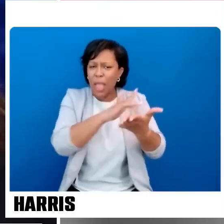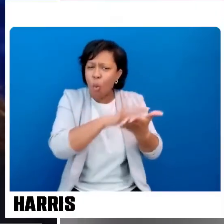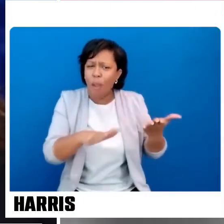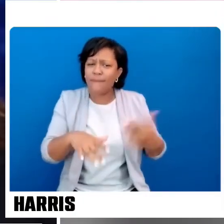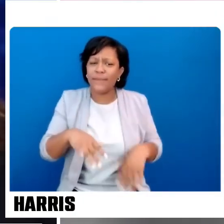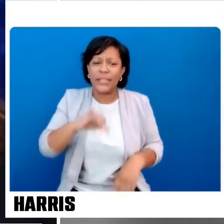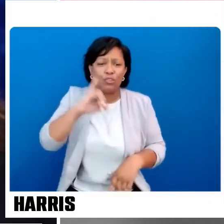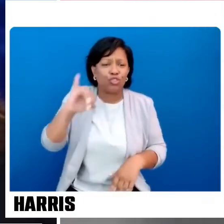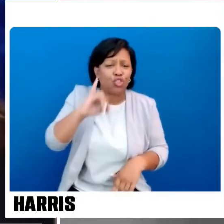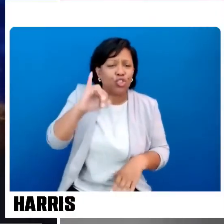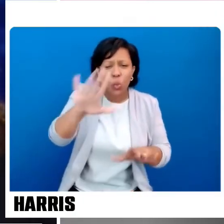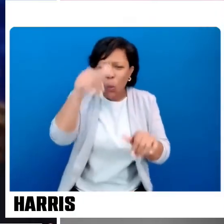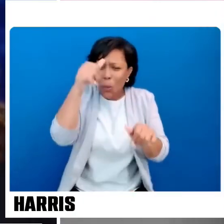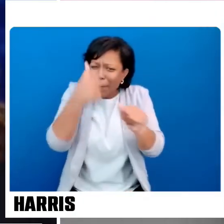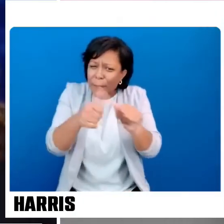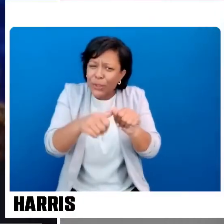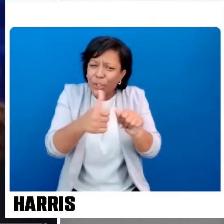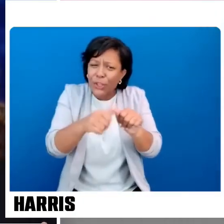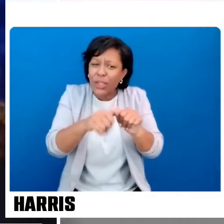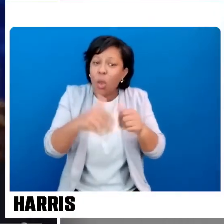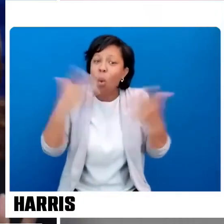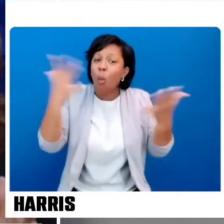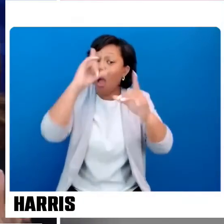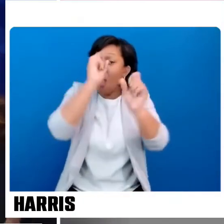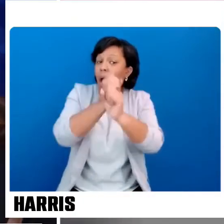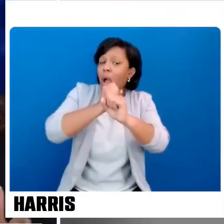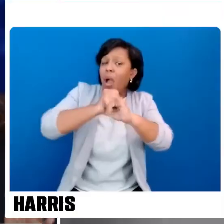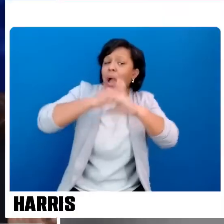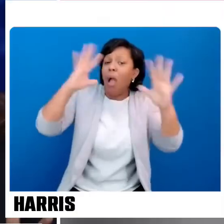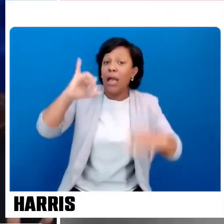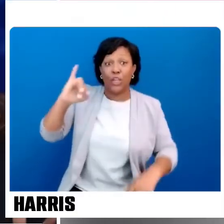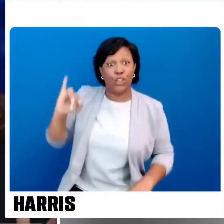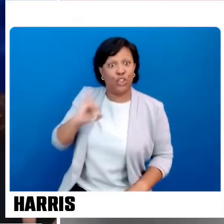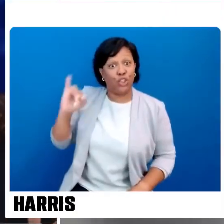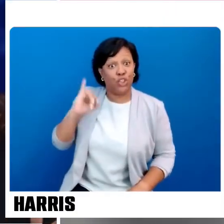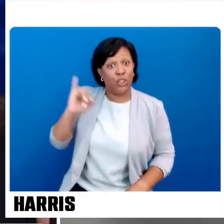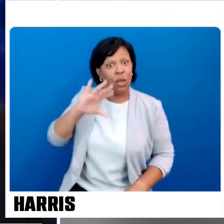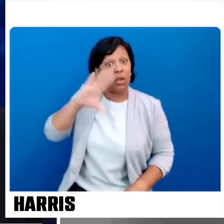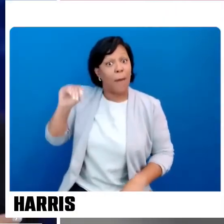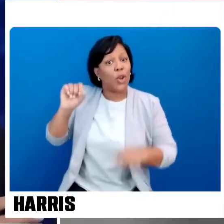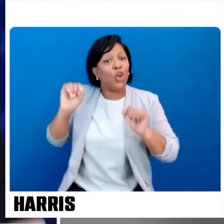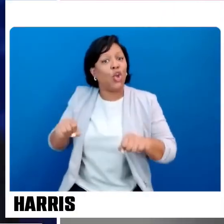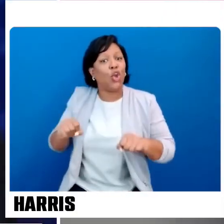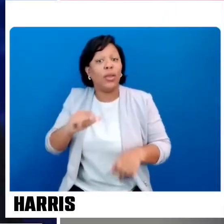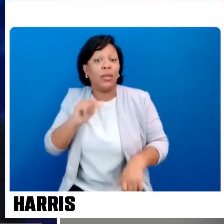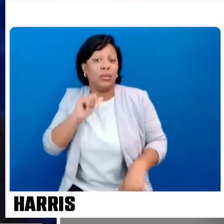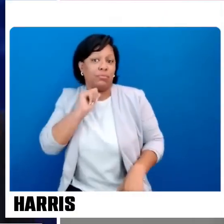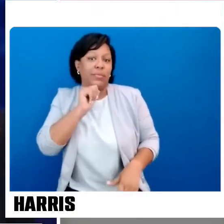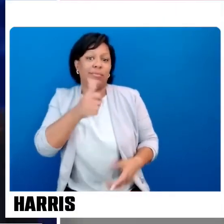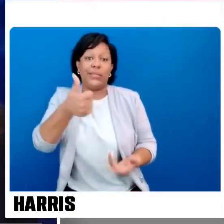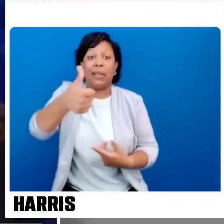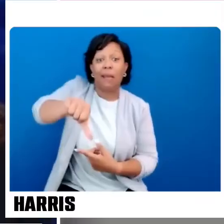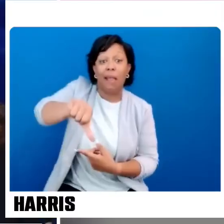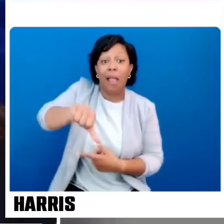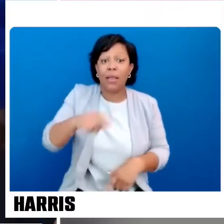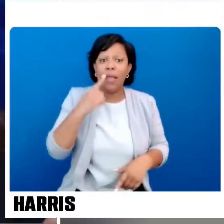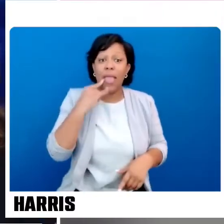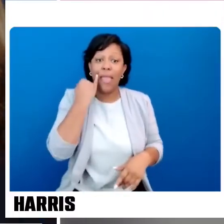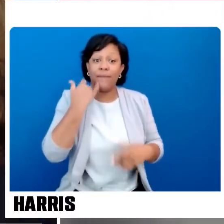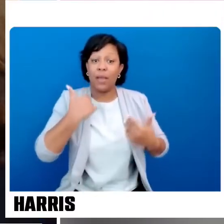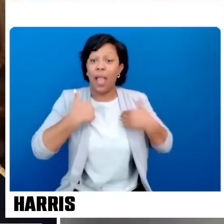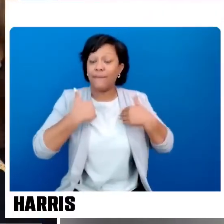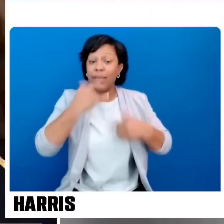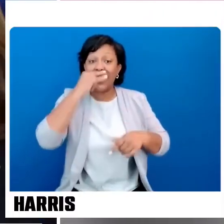when an insurance company could deny if a child had asthma, if someone was a breast cancer survivor, if